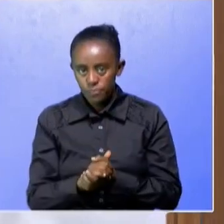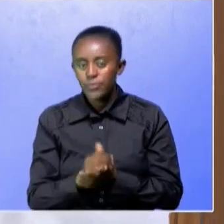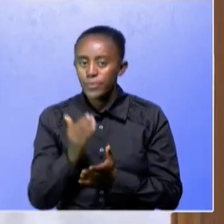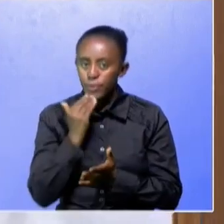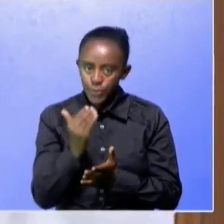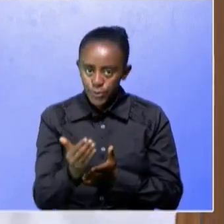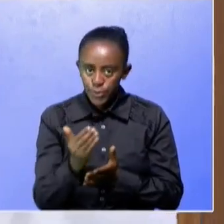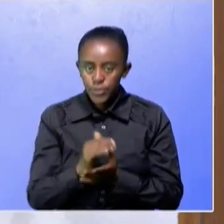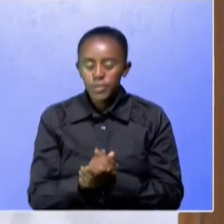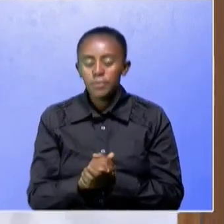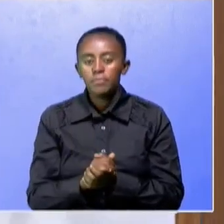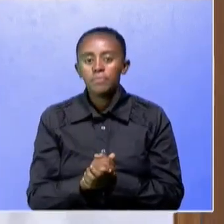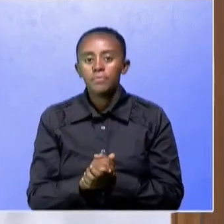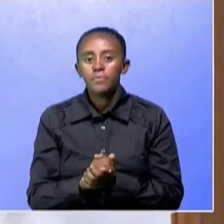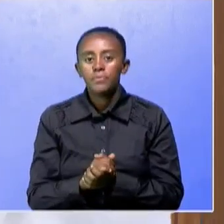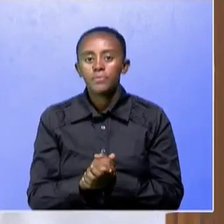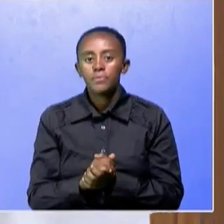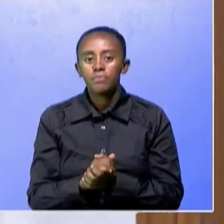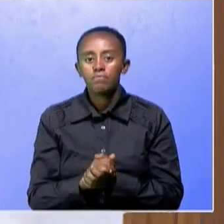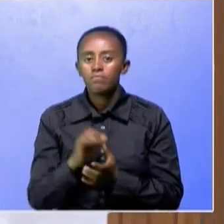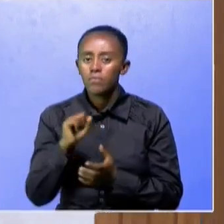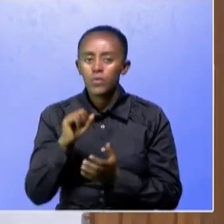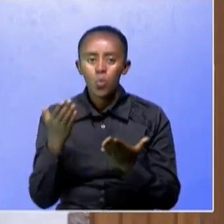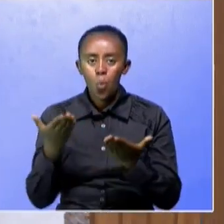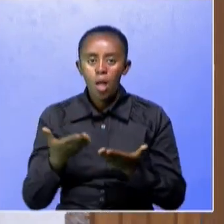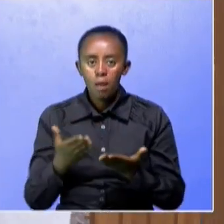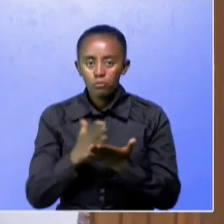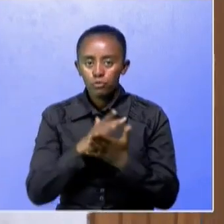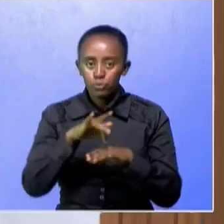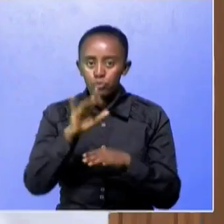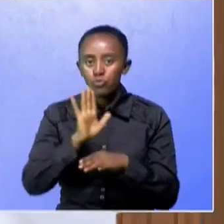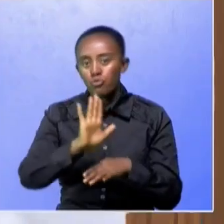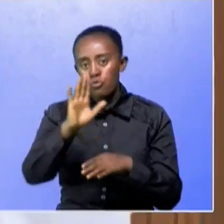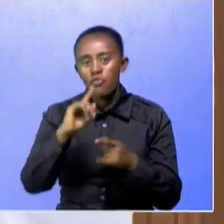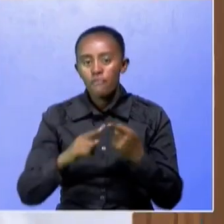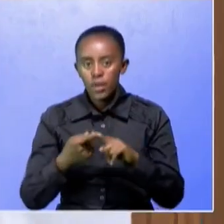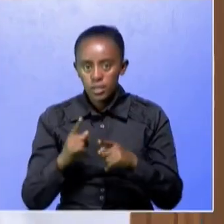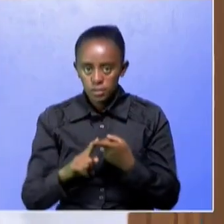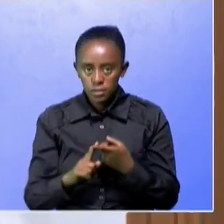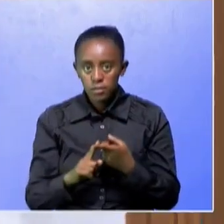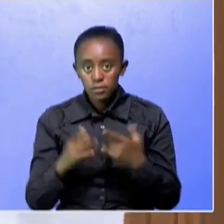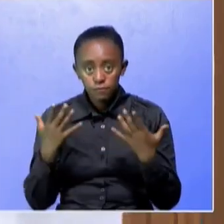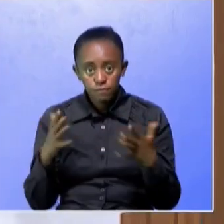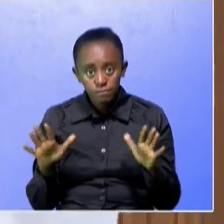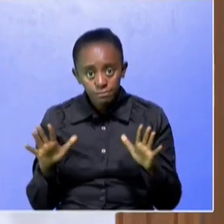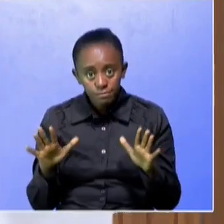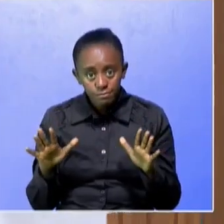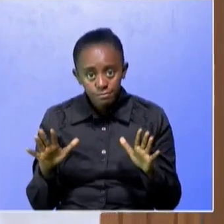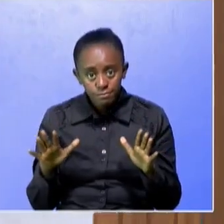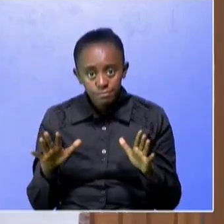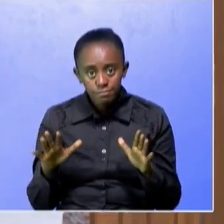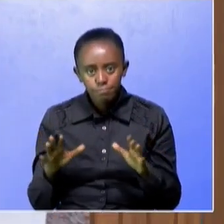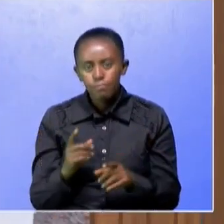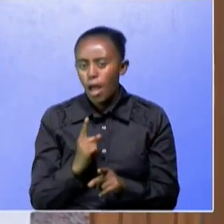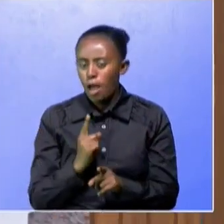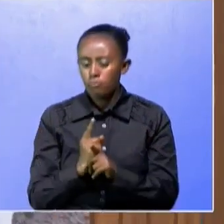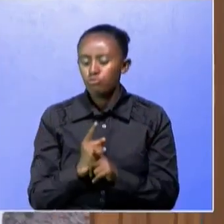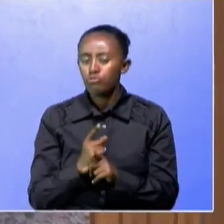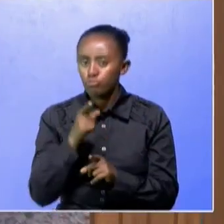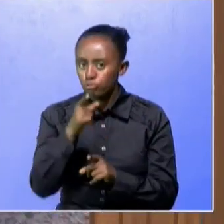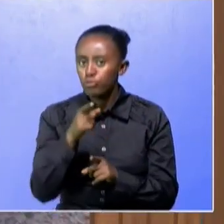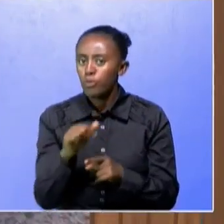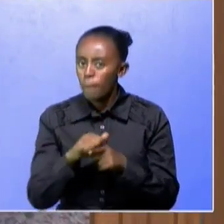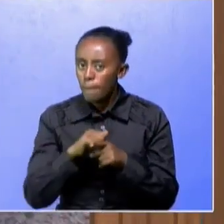Good. Yeah, you're welcome to share to your friends. Have you done it? I'm sure that when